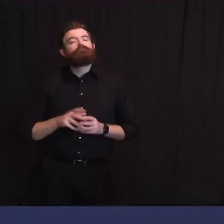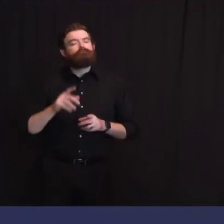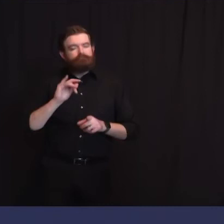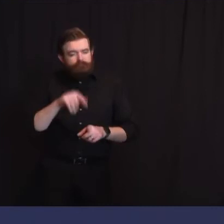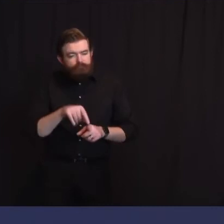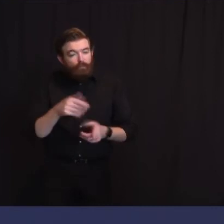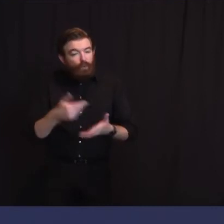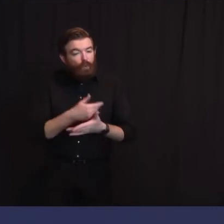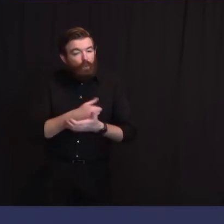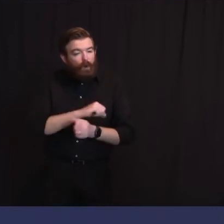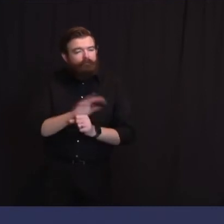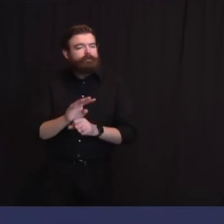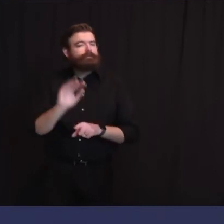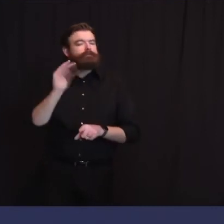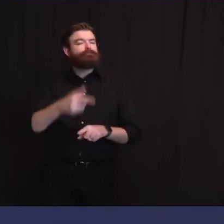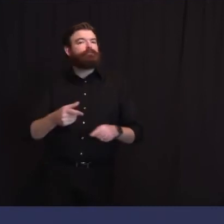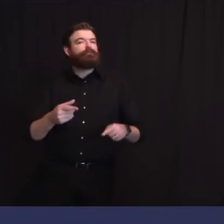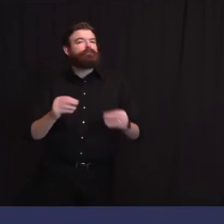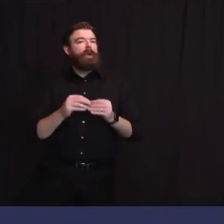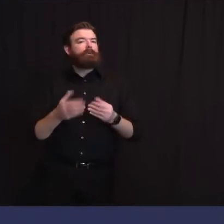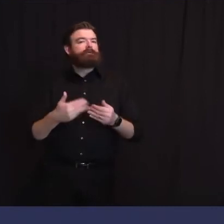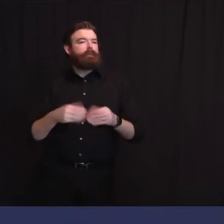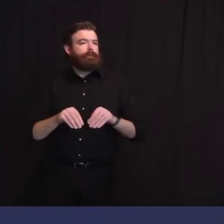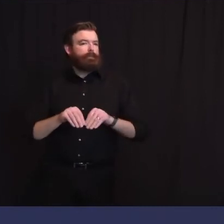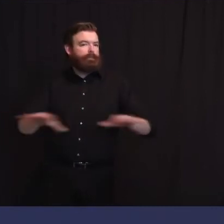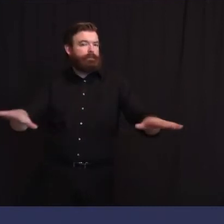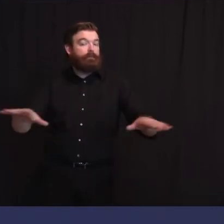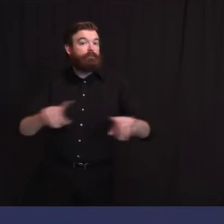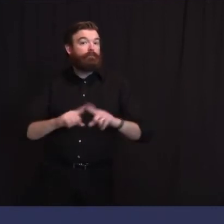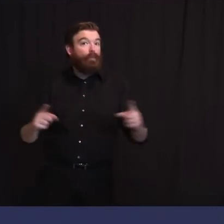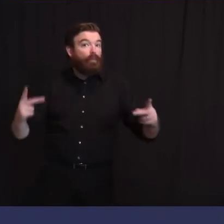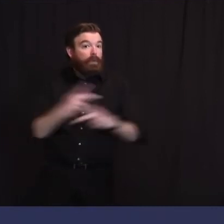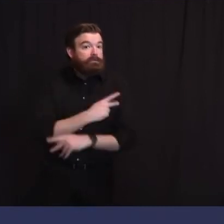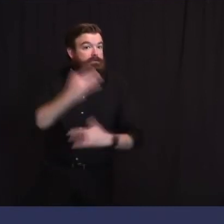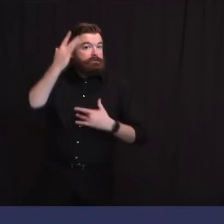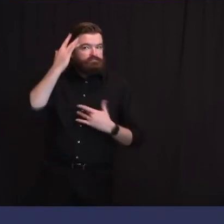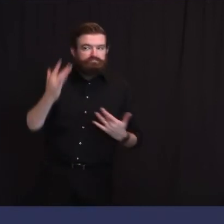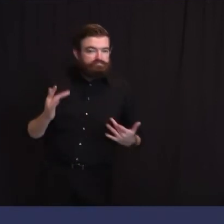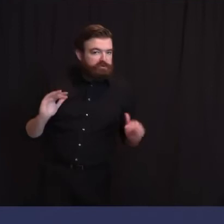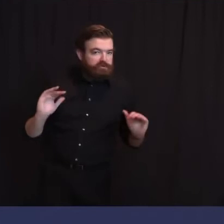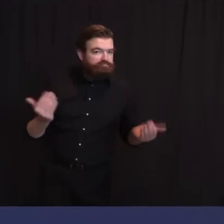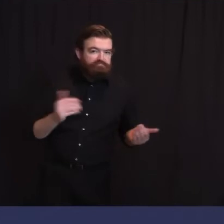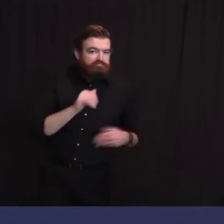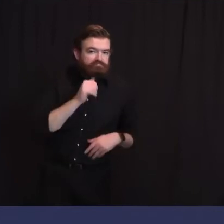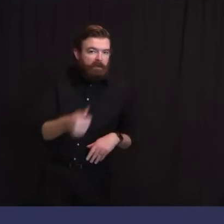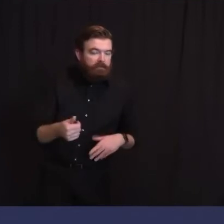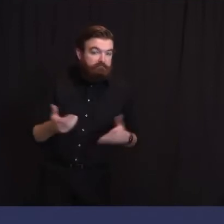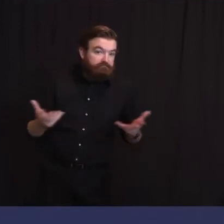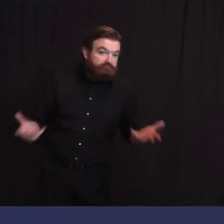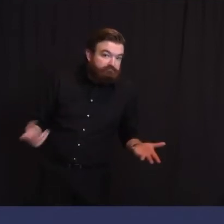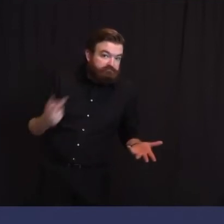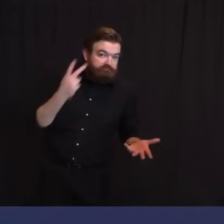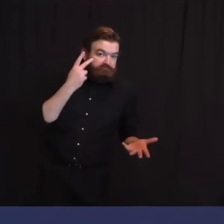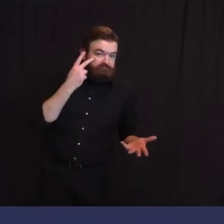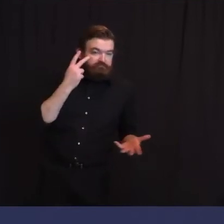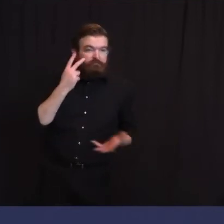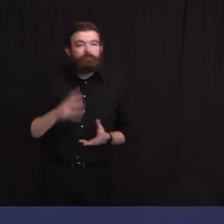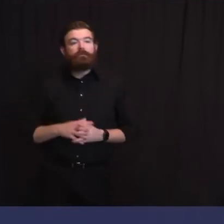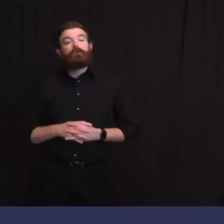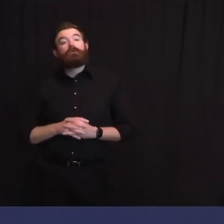lethal, at least no evidence of that. Thank you. Pat, a few